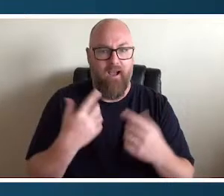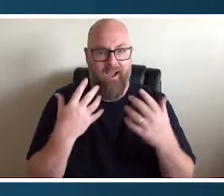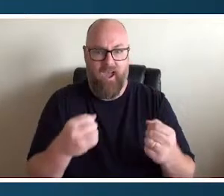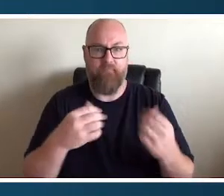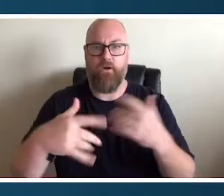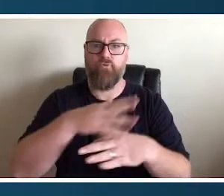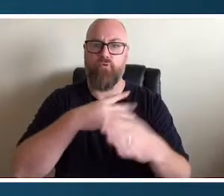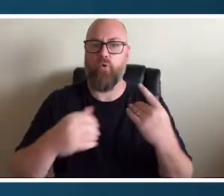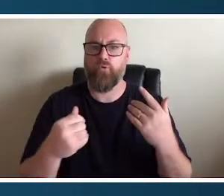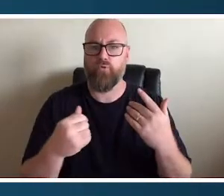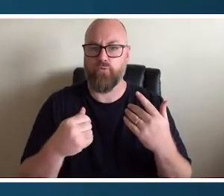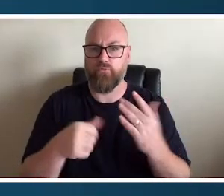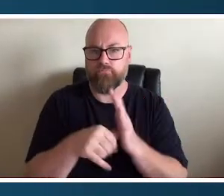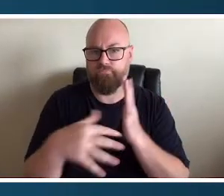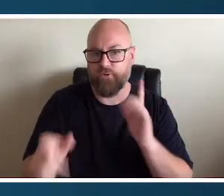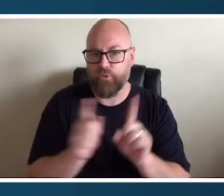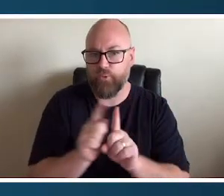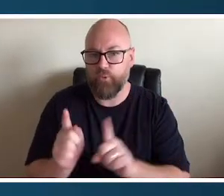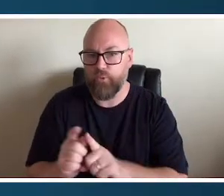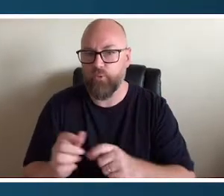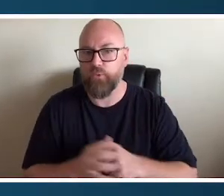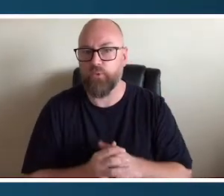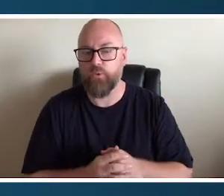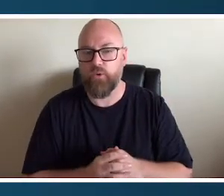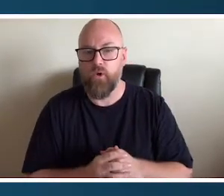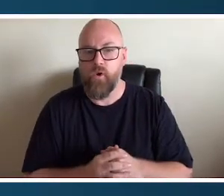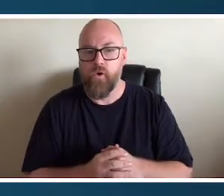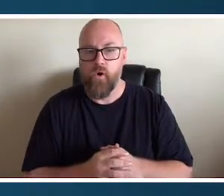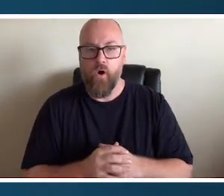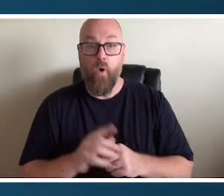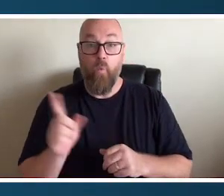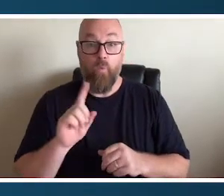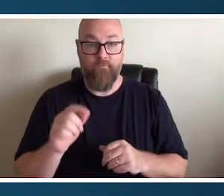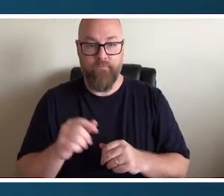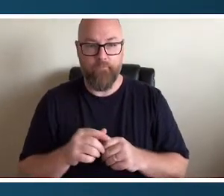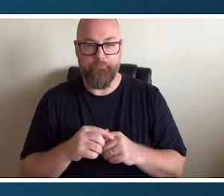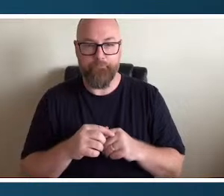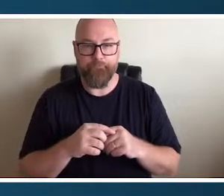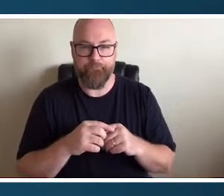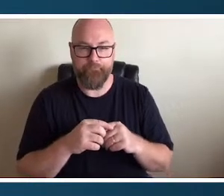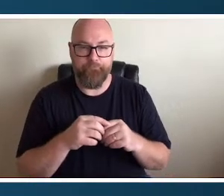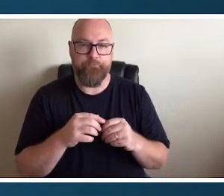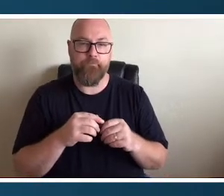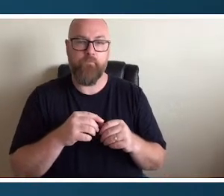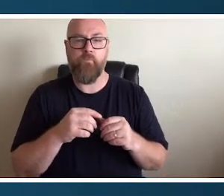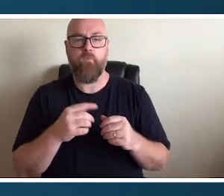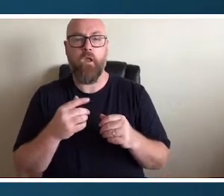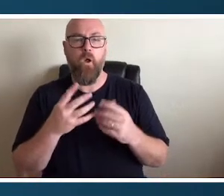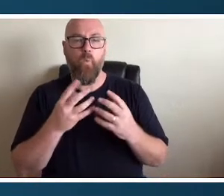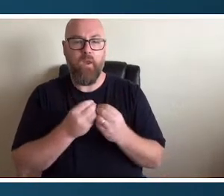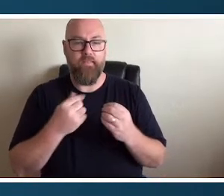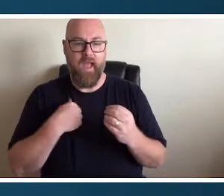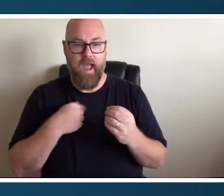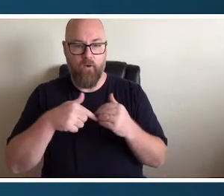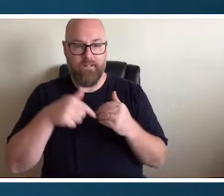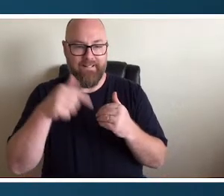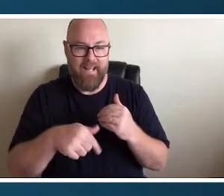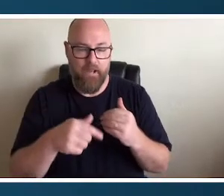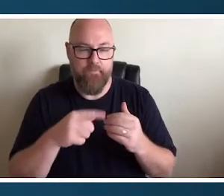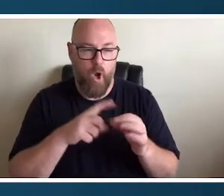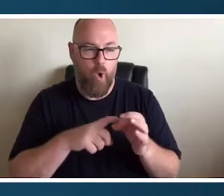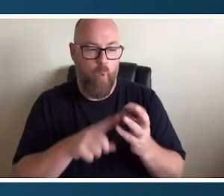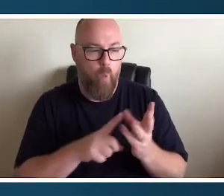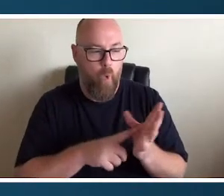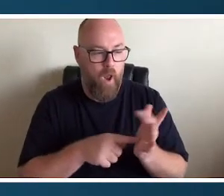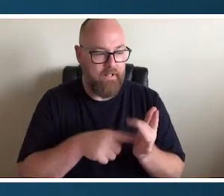cost. However, what we found in our data, as well as in the in-depth qualitative interviews is